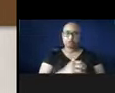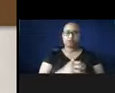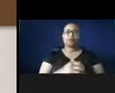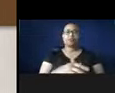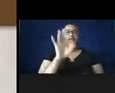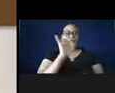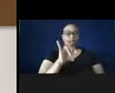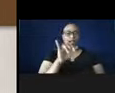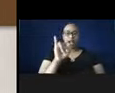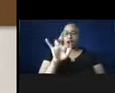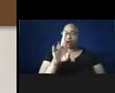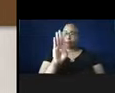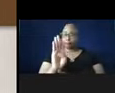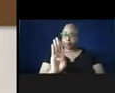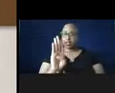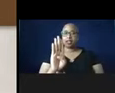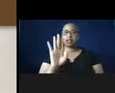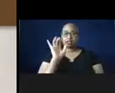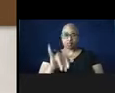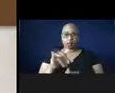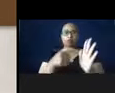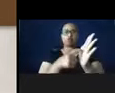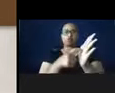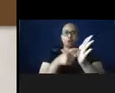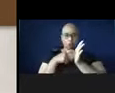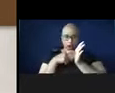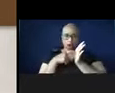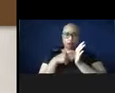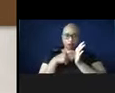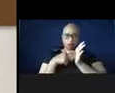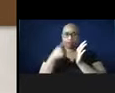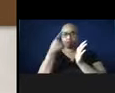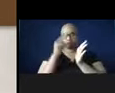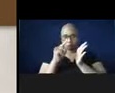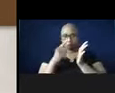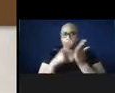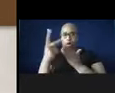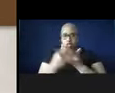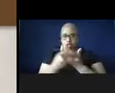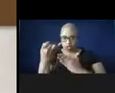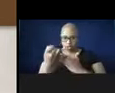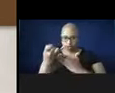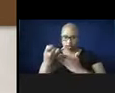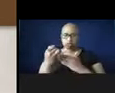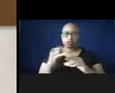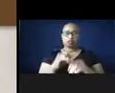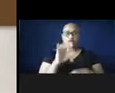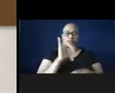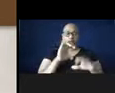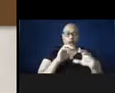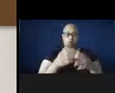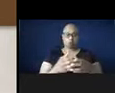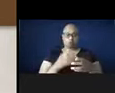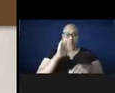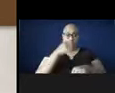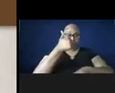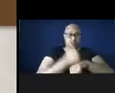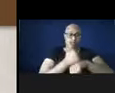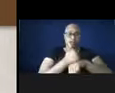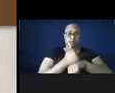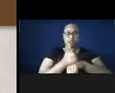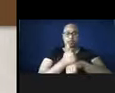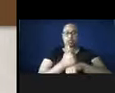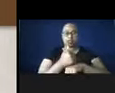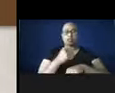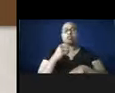requirement for the GOA project. So this group was established just so that we were